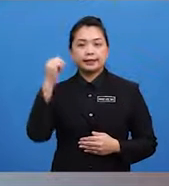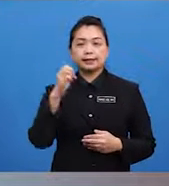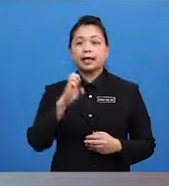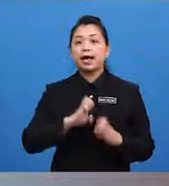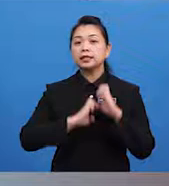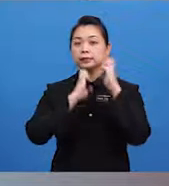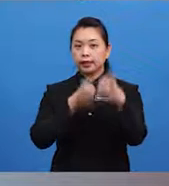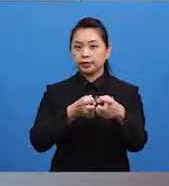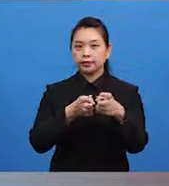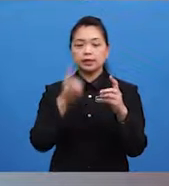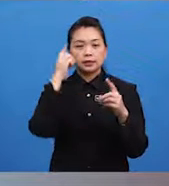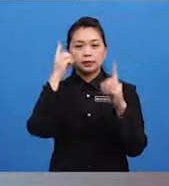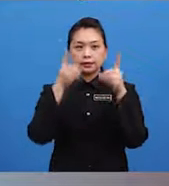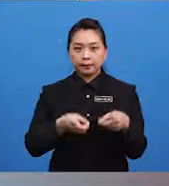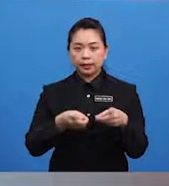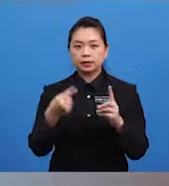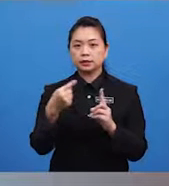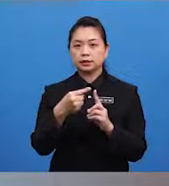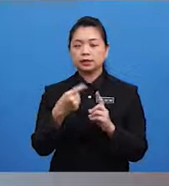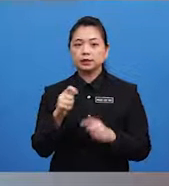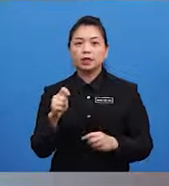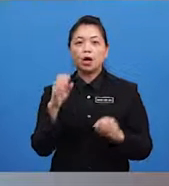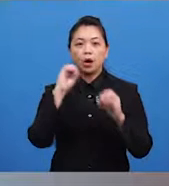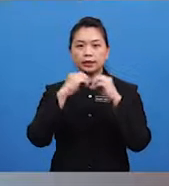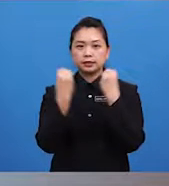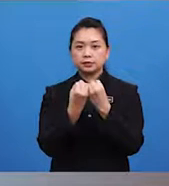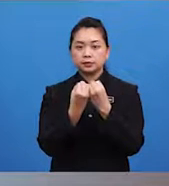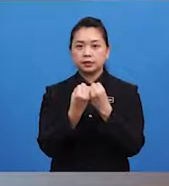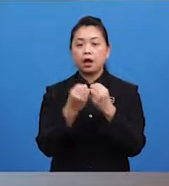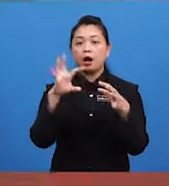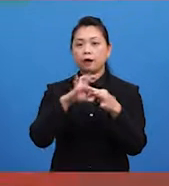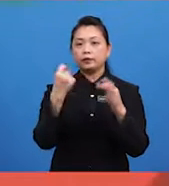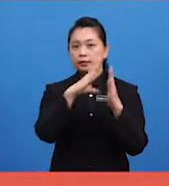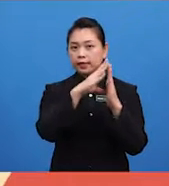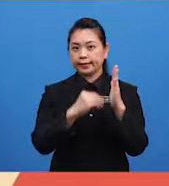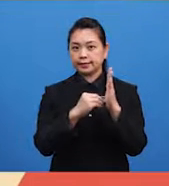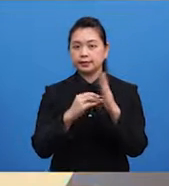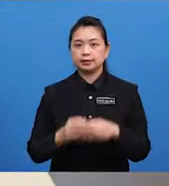and determine the organisational pattern of the text.